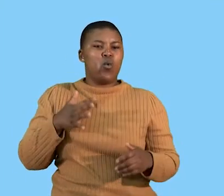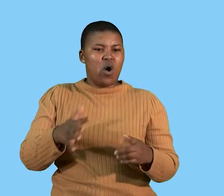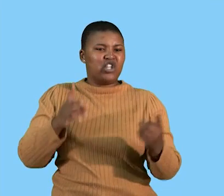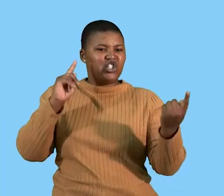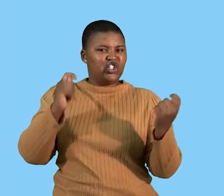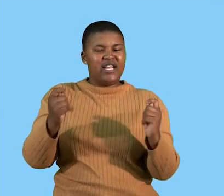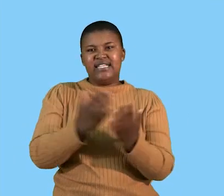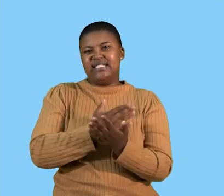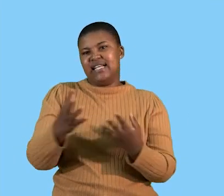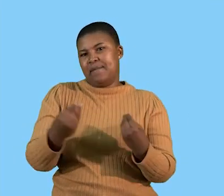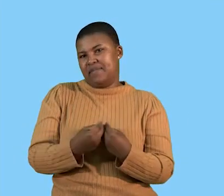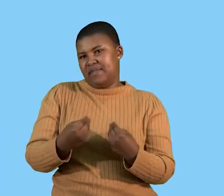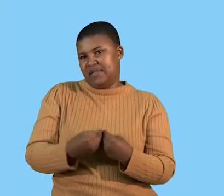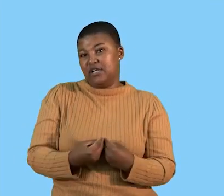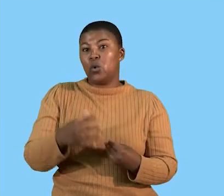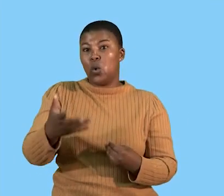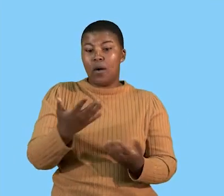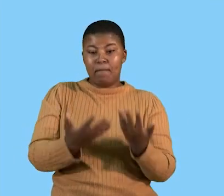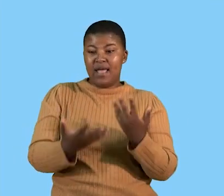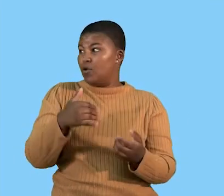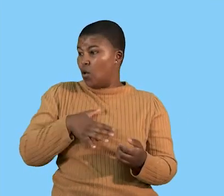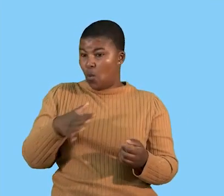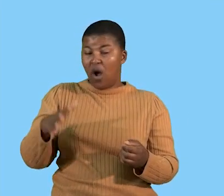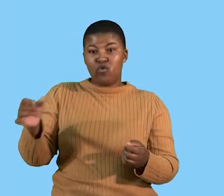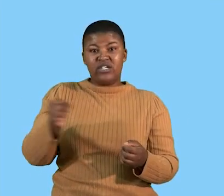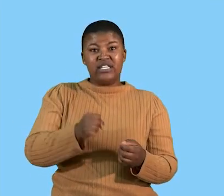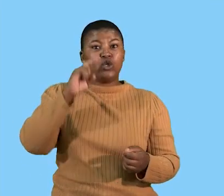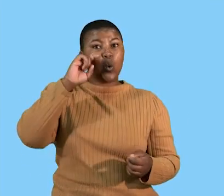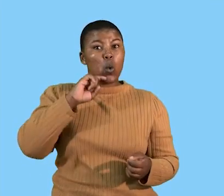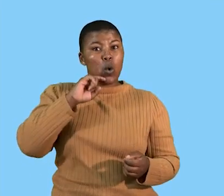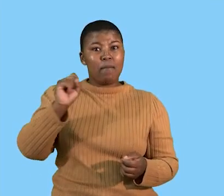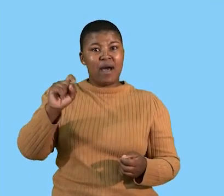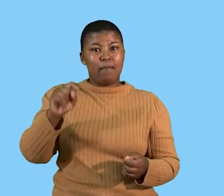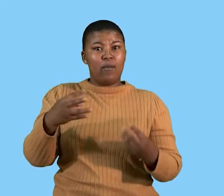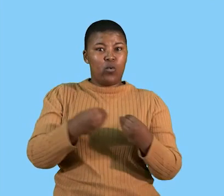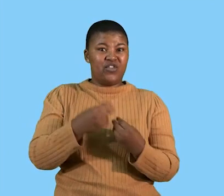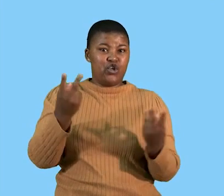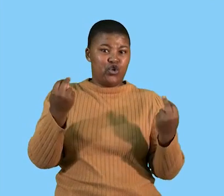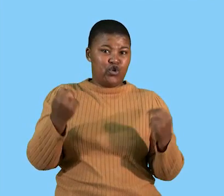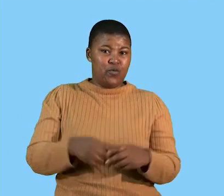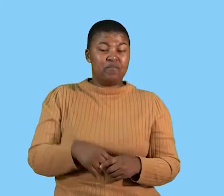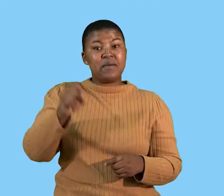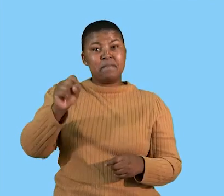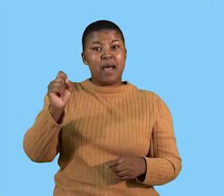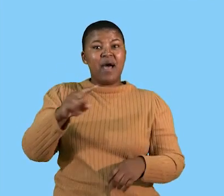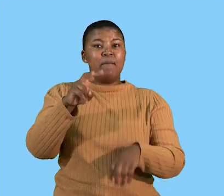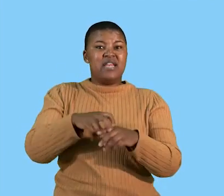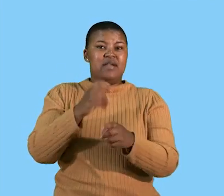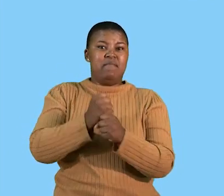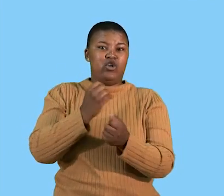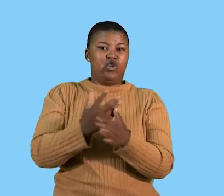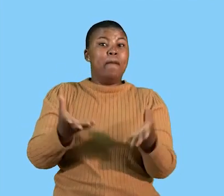change some of the assets, to maybe replace some old equipment with new equipment. And that is all they need